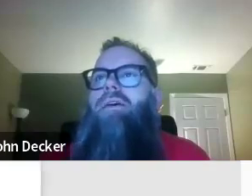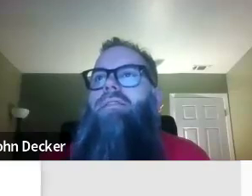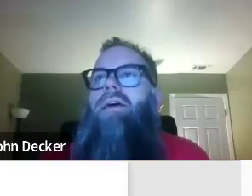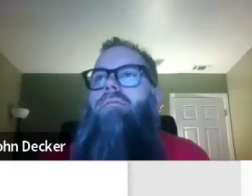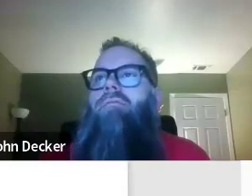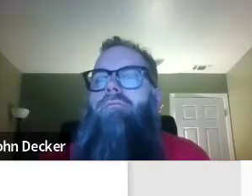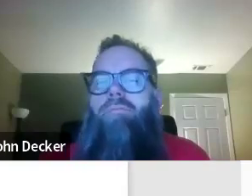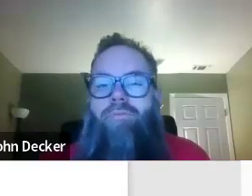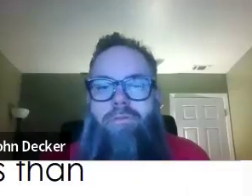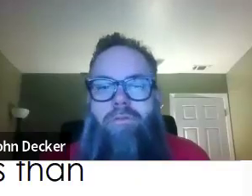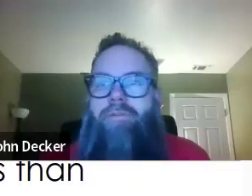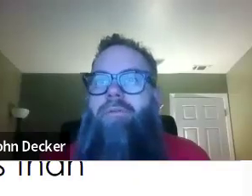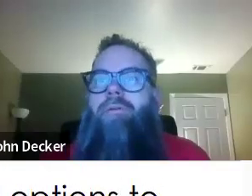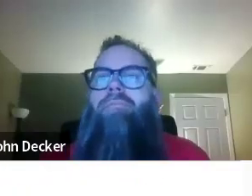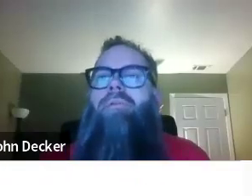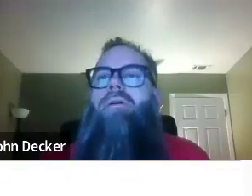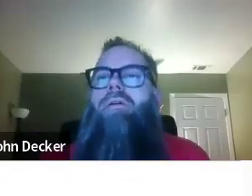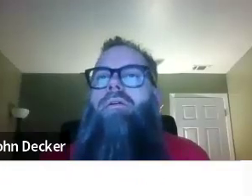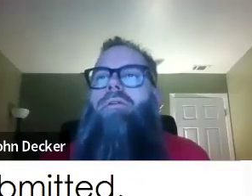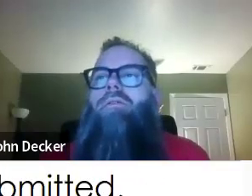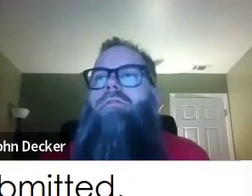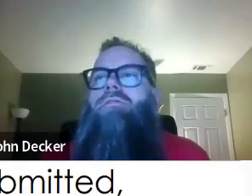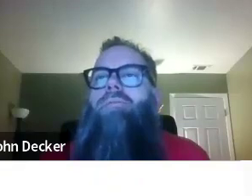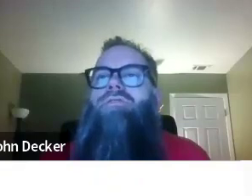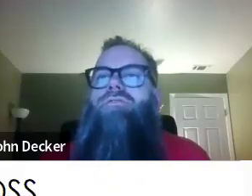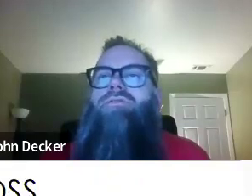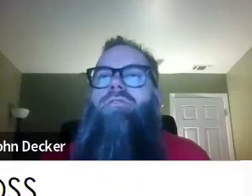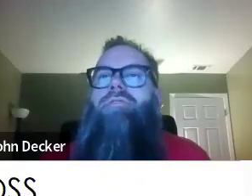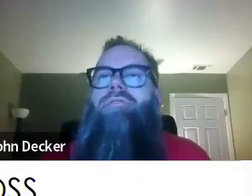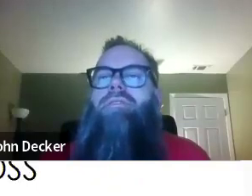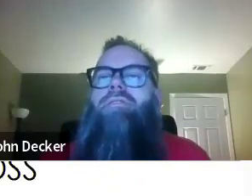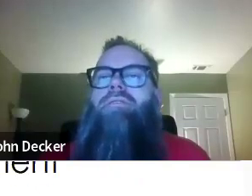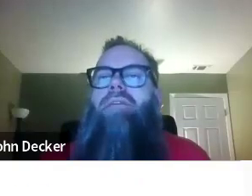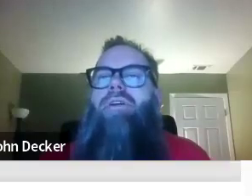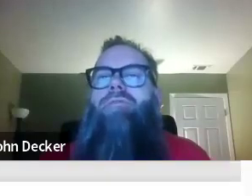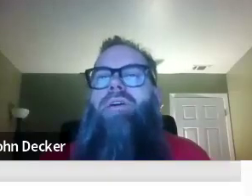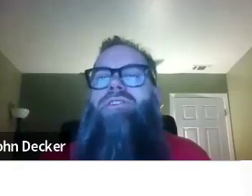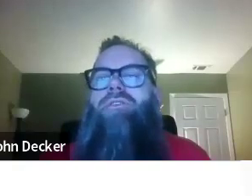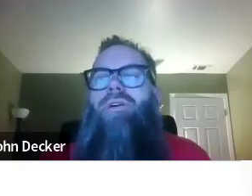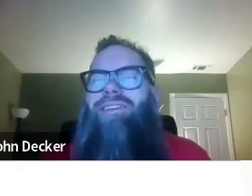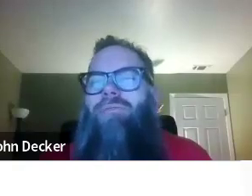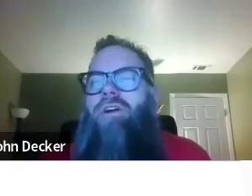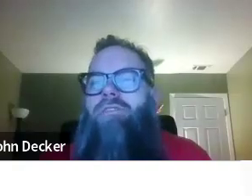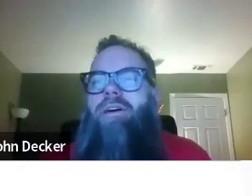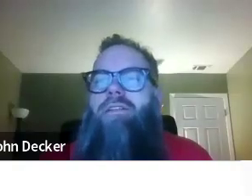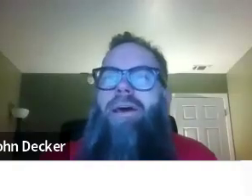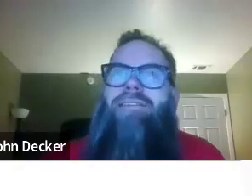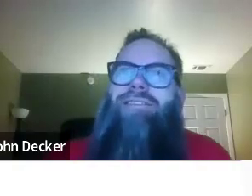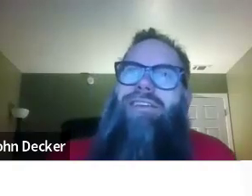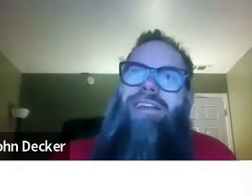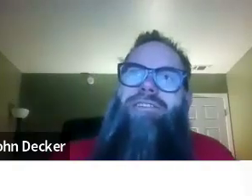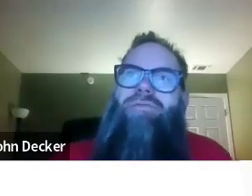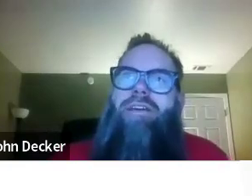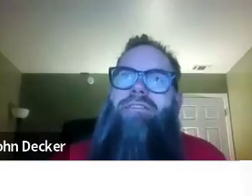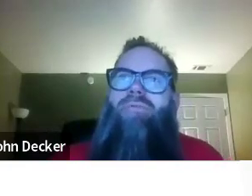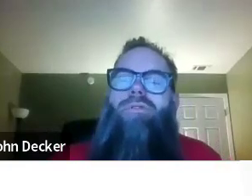How about something like that for people? A little bit better, maybe. Department of Social Services, they have their information. One thing that we've talked about in the